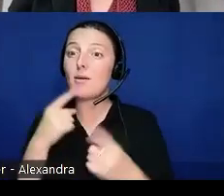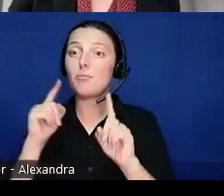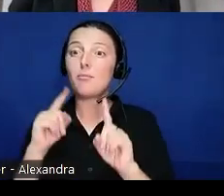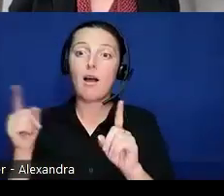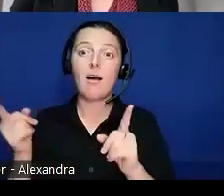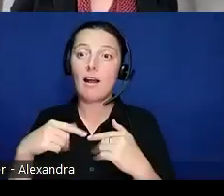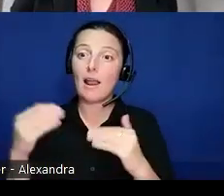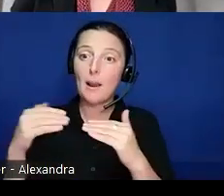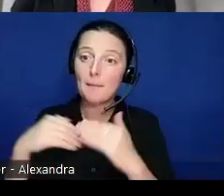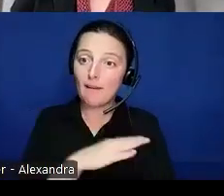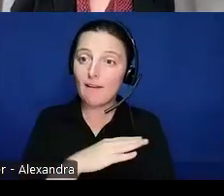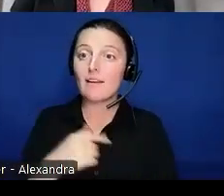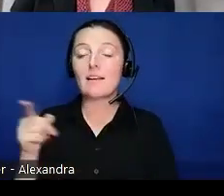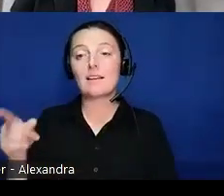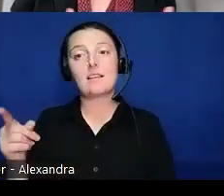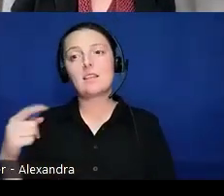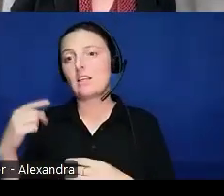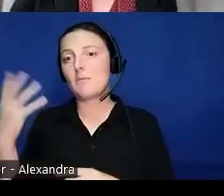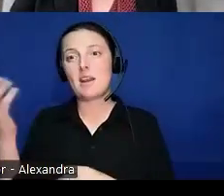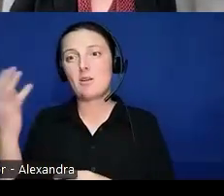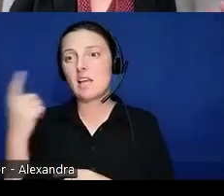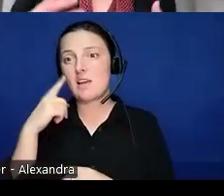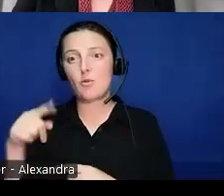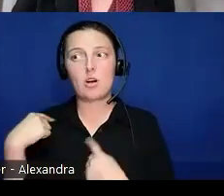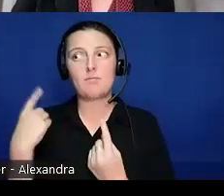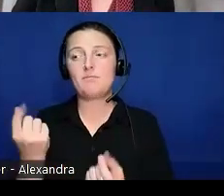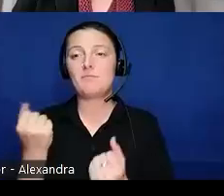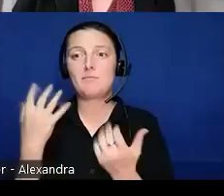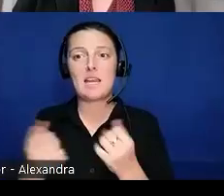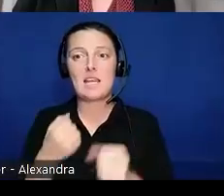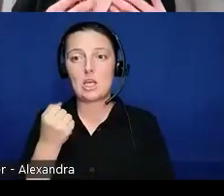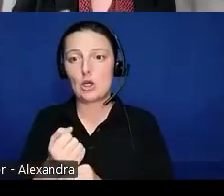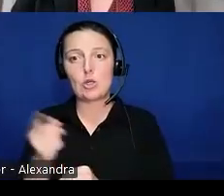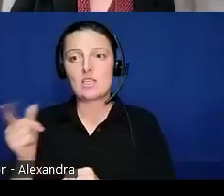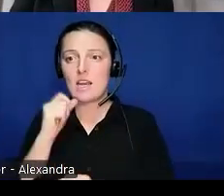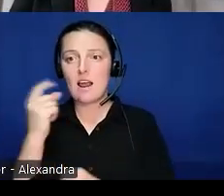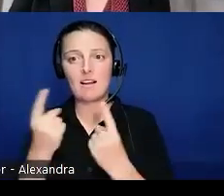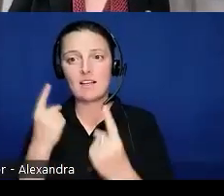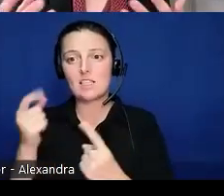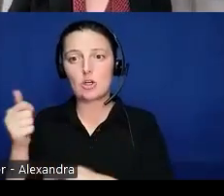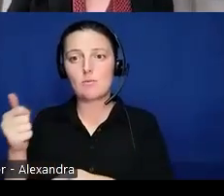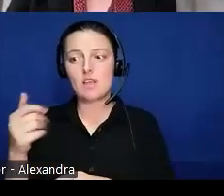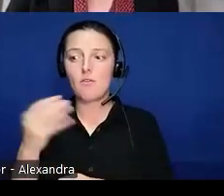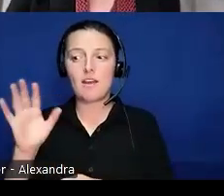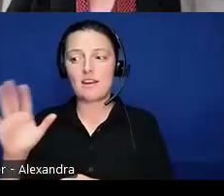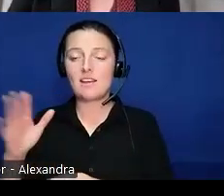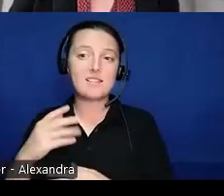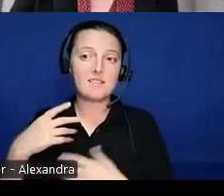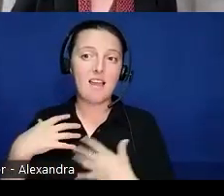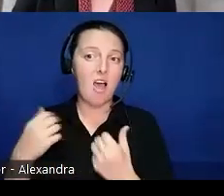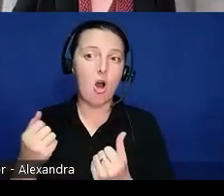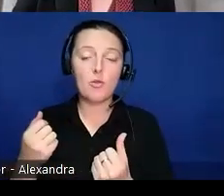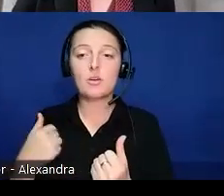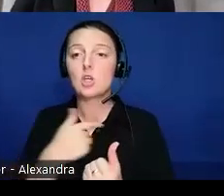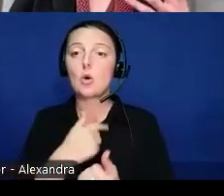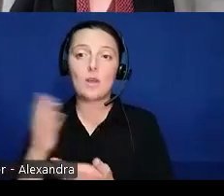for many, many years, not able to consider himself in his health. And we were able to bring him in ourselves.